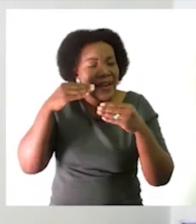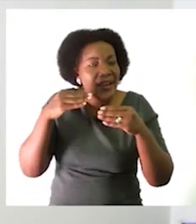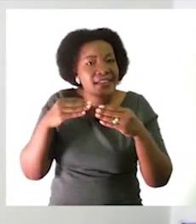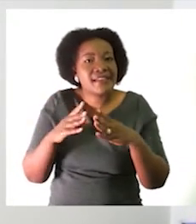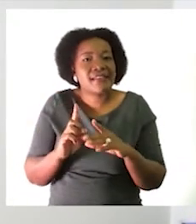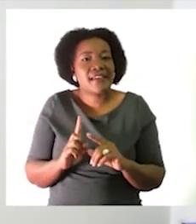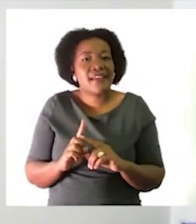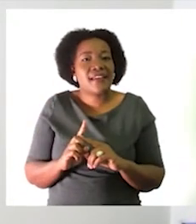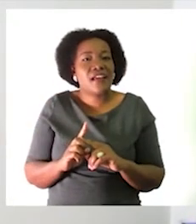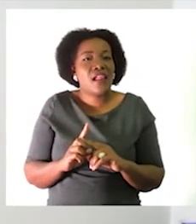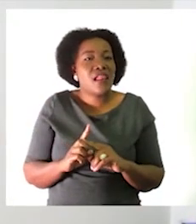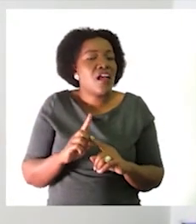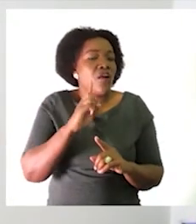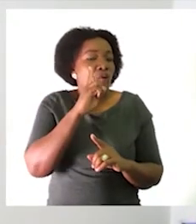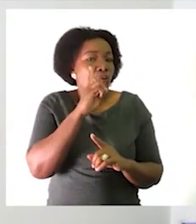that